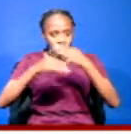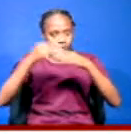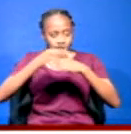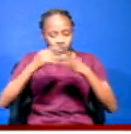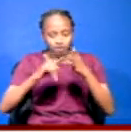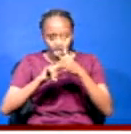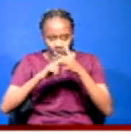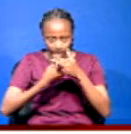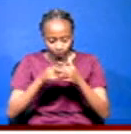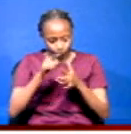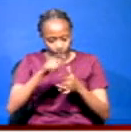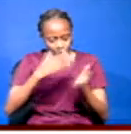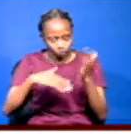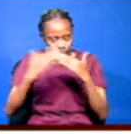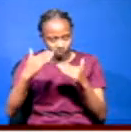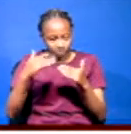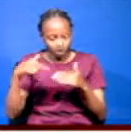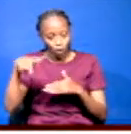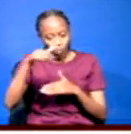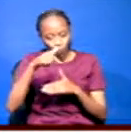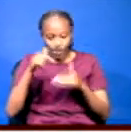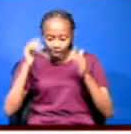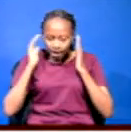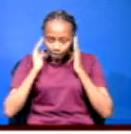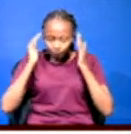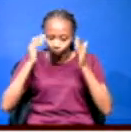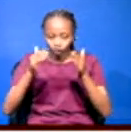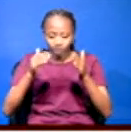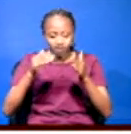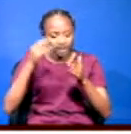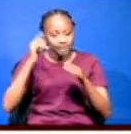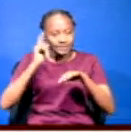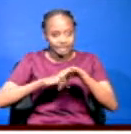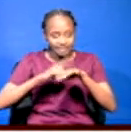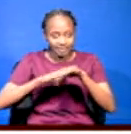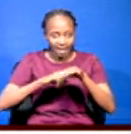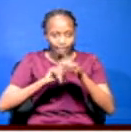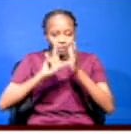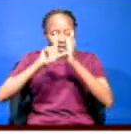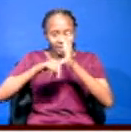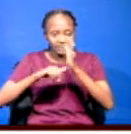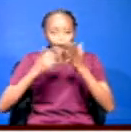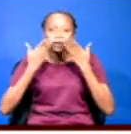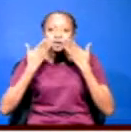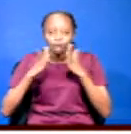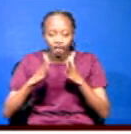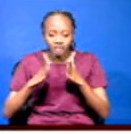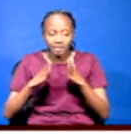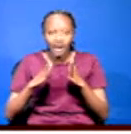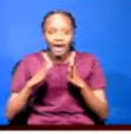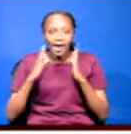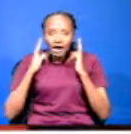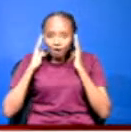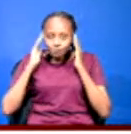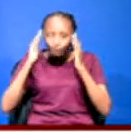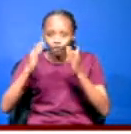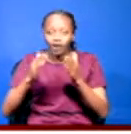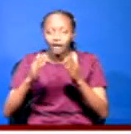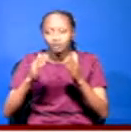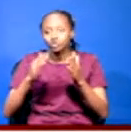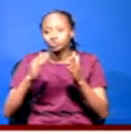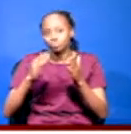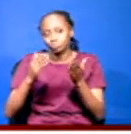look forward to its successful completion, and I look forward to joining you on the day of